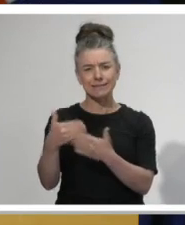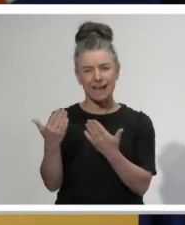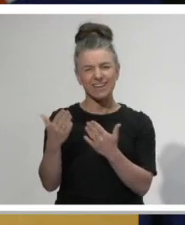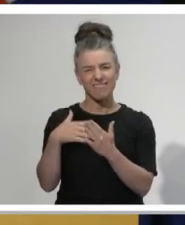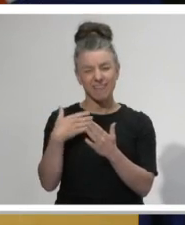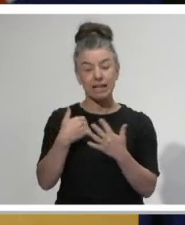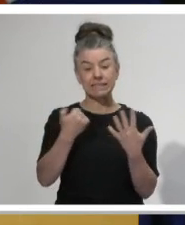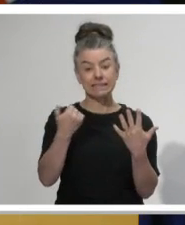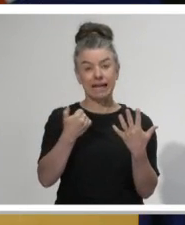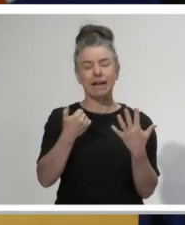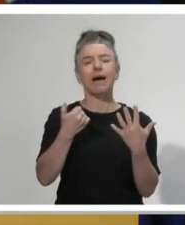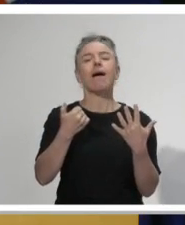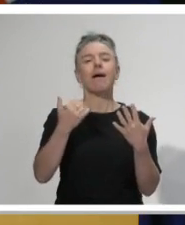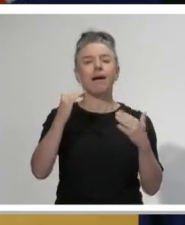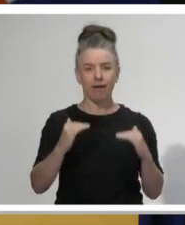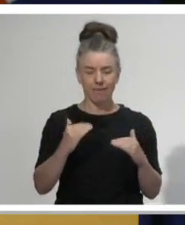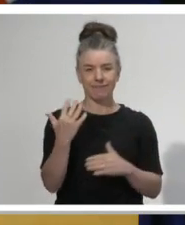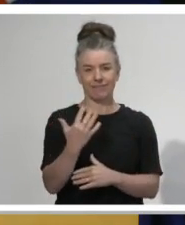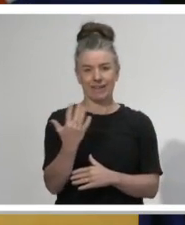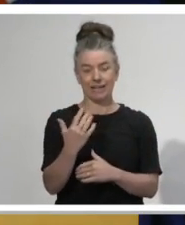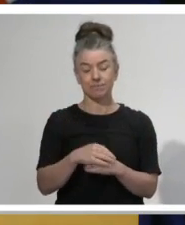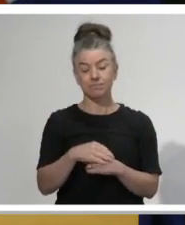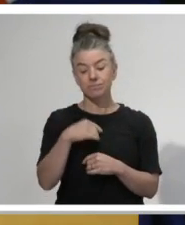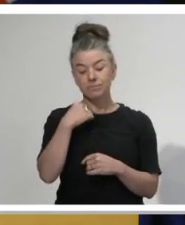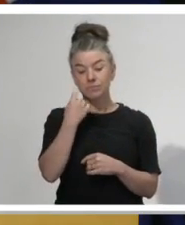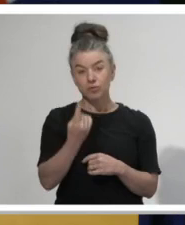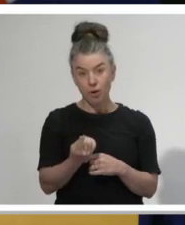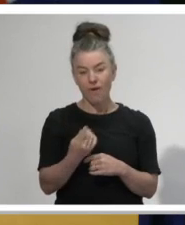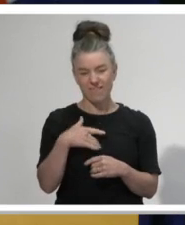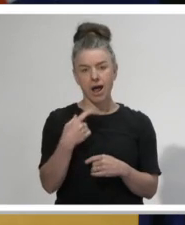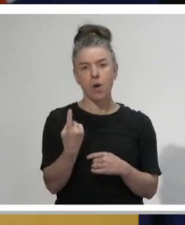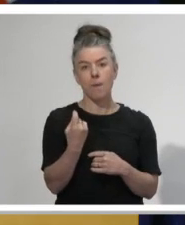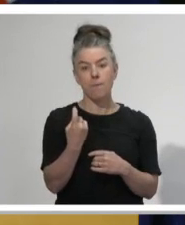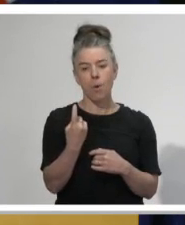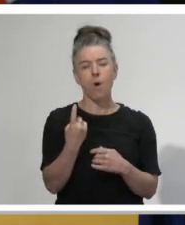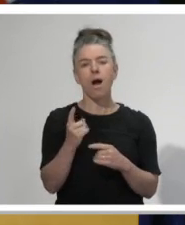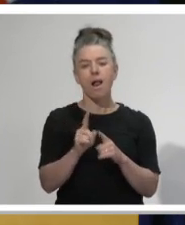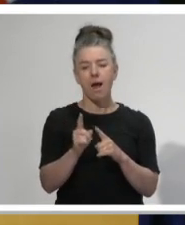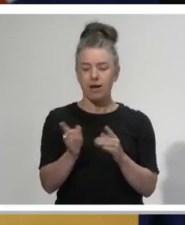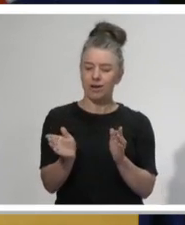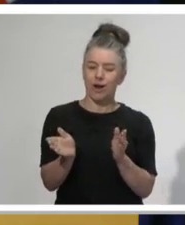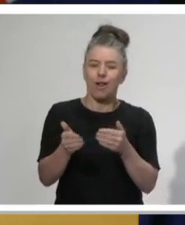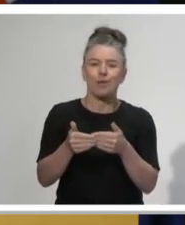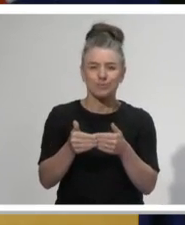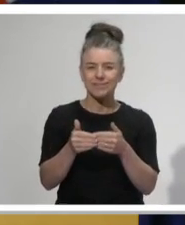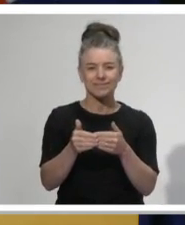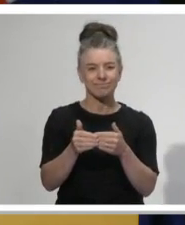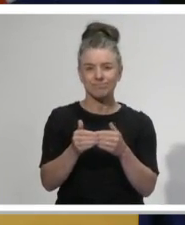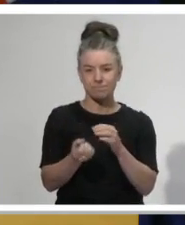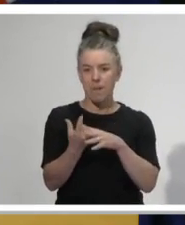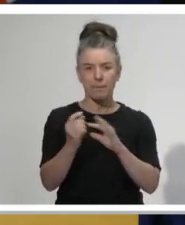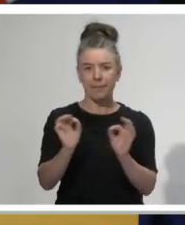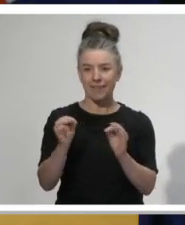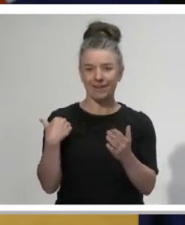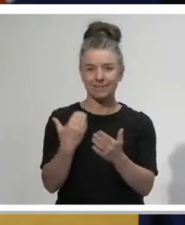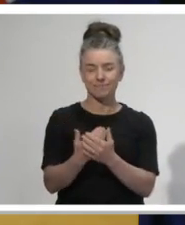to close another cluster tomorrow, and we have a further 6 clusters where the last case was reported